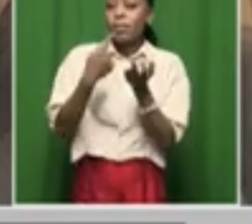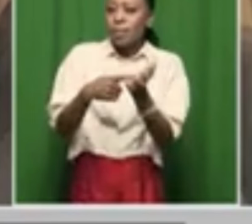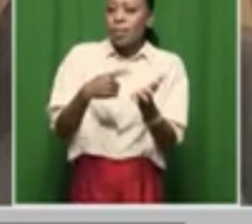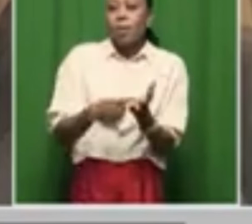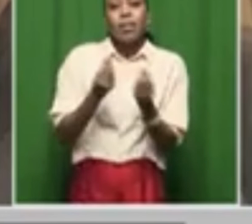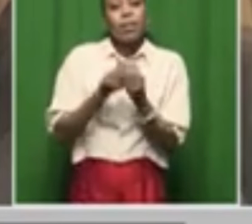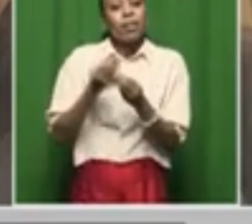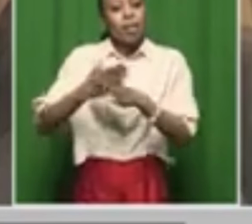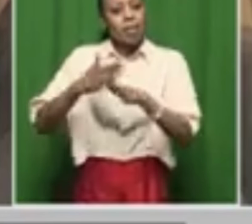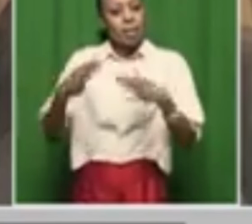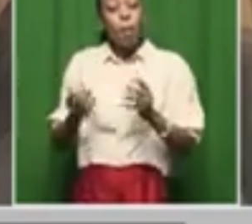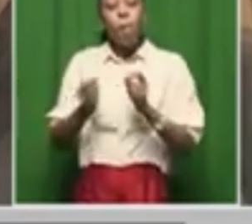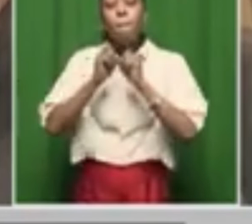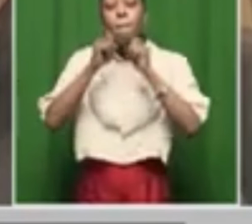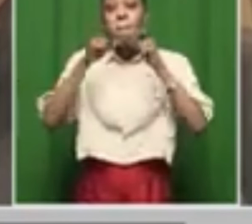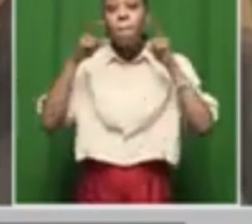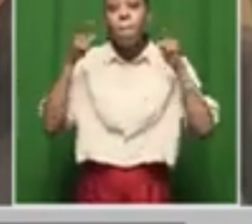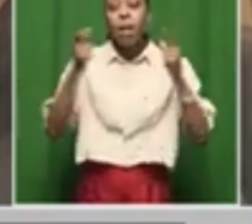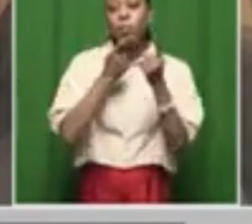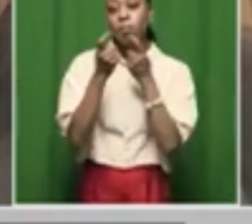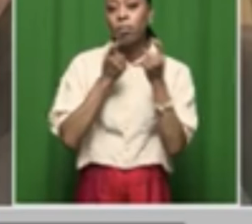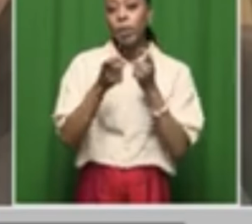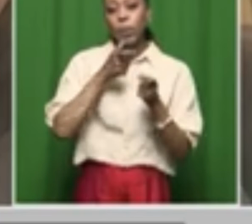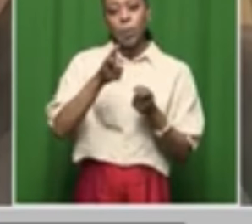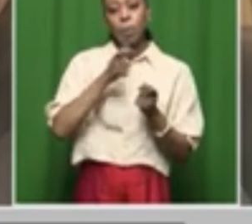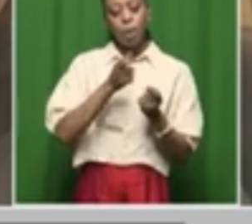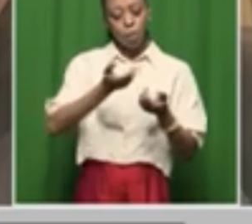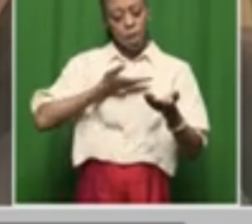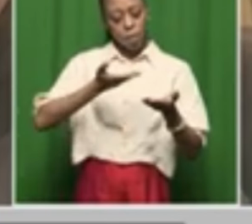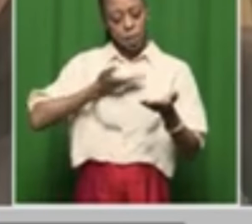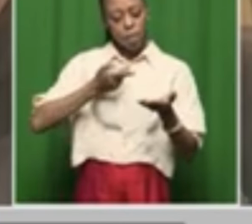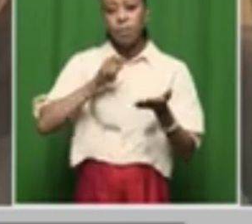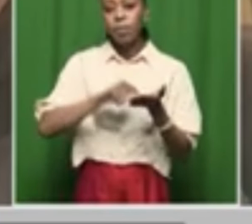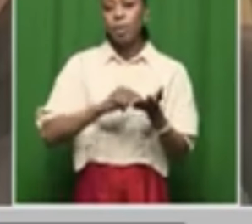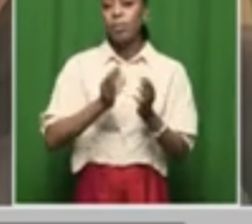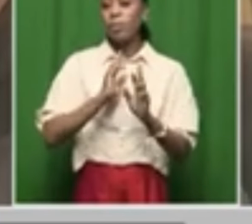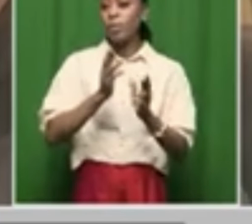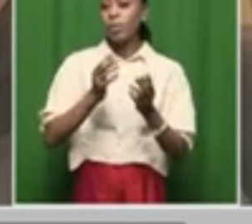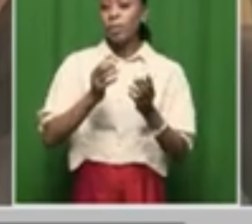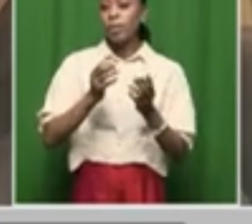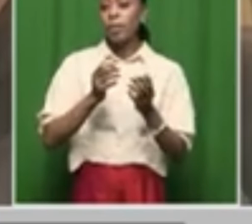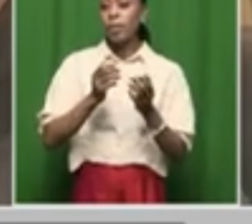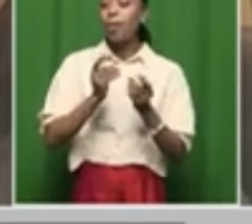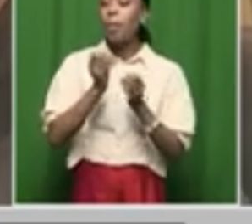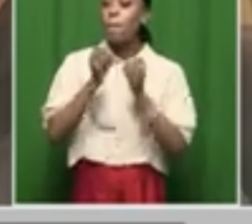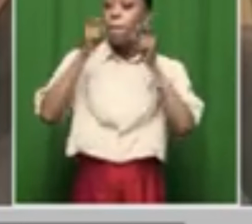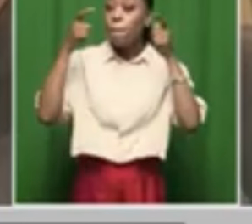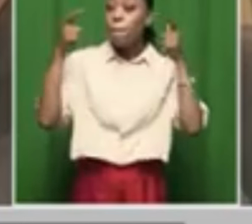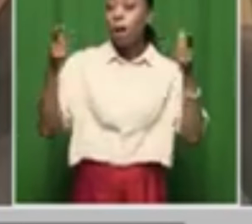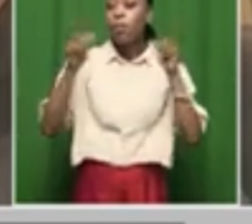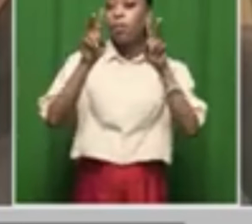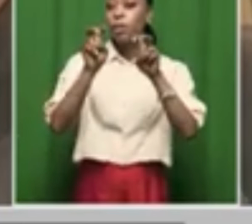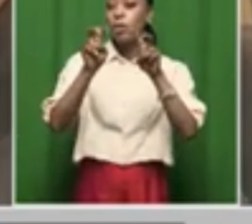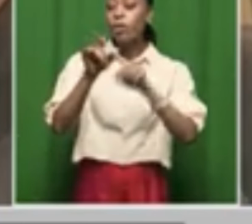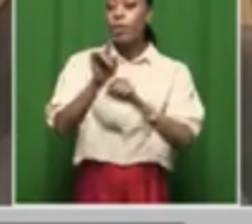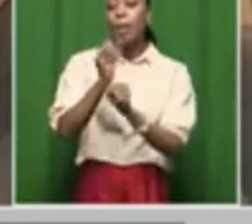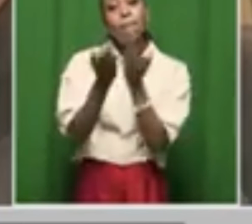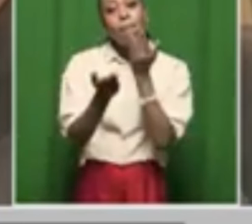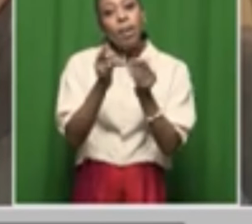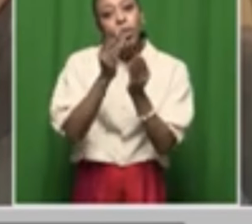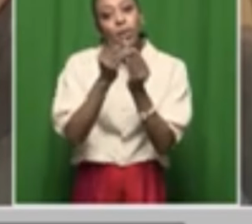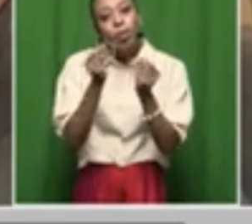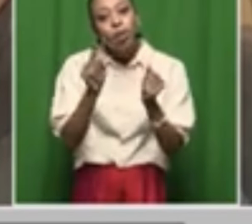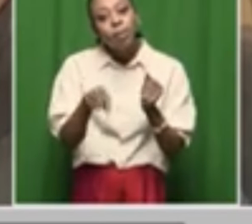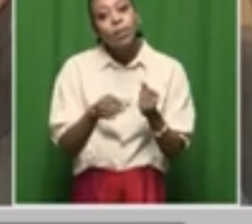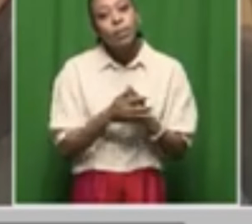and I must say, through all of the comments that we are receiving and the feedback that's being given, one of the big issues, and I think perhaps maybe you need to